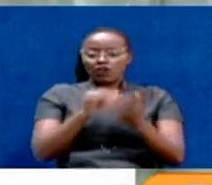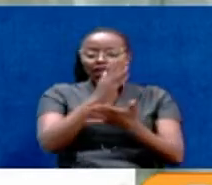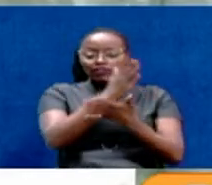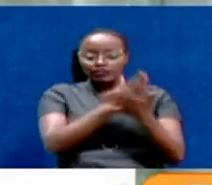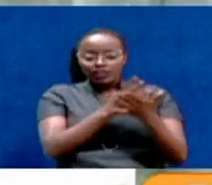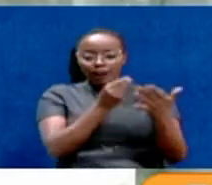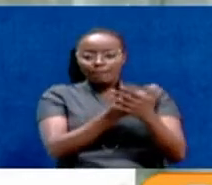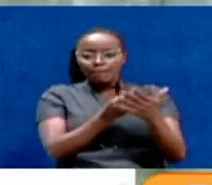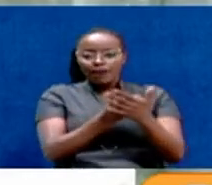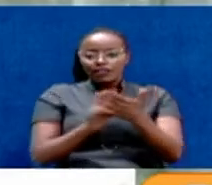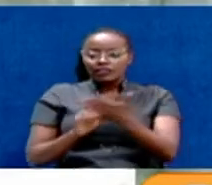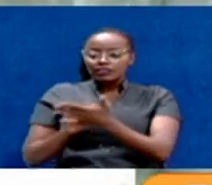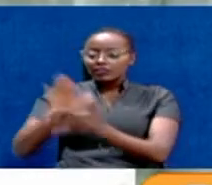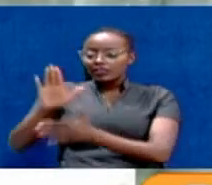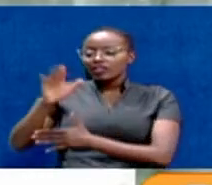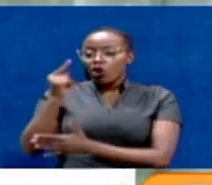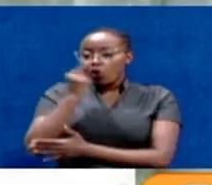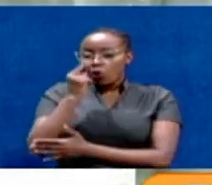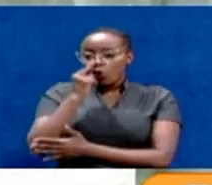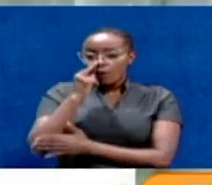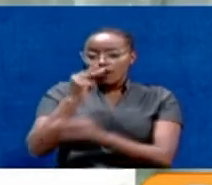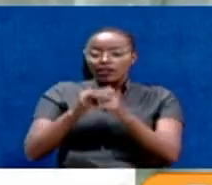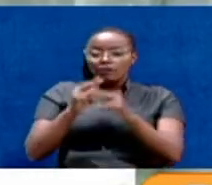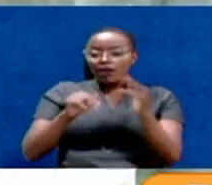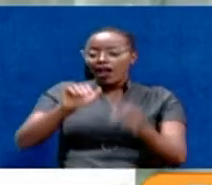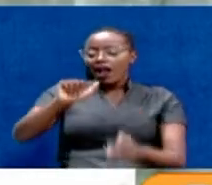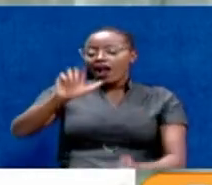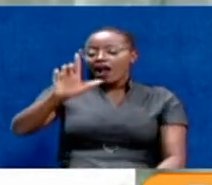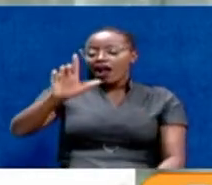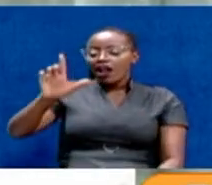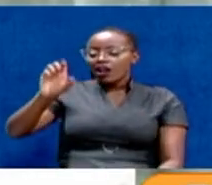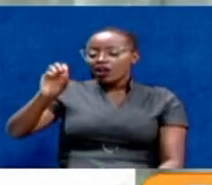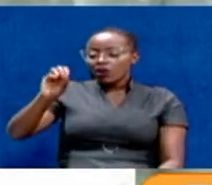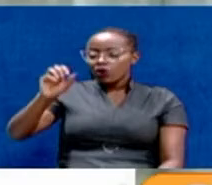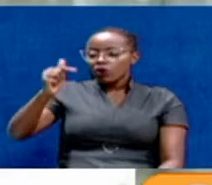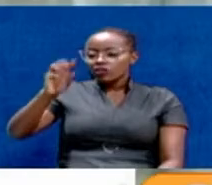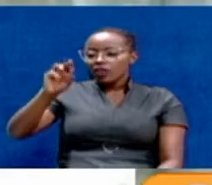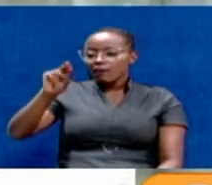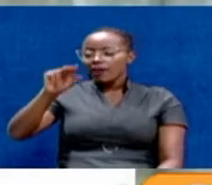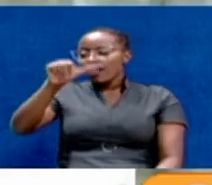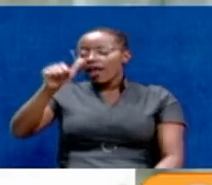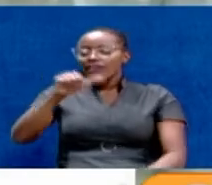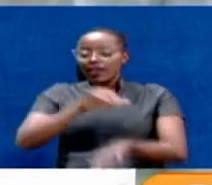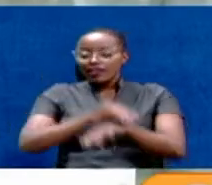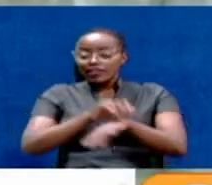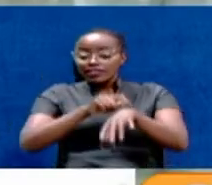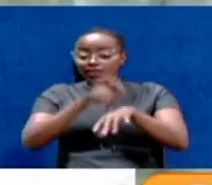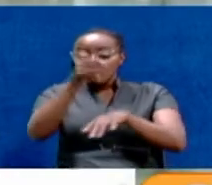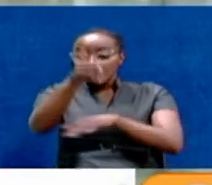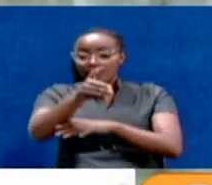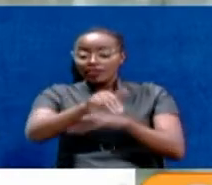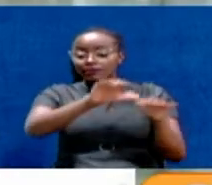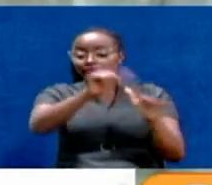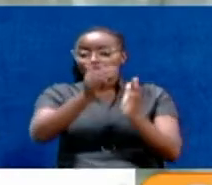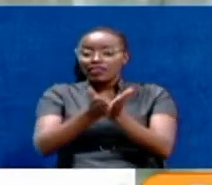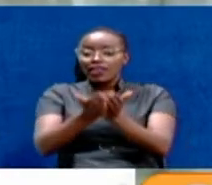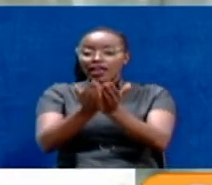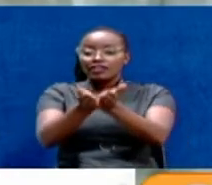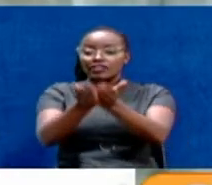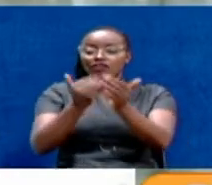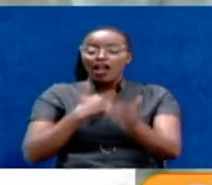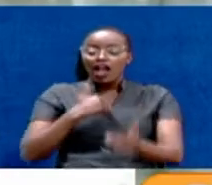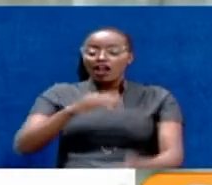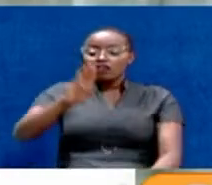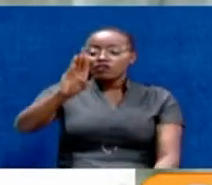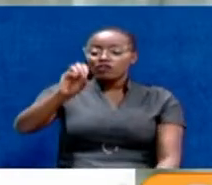of the money he receives at home, which is called allotment, and the other part he receives on board. And then other ships are also having